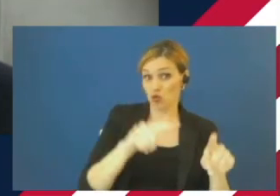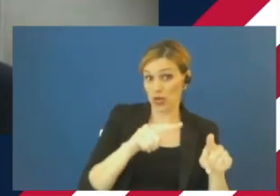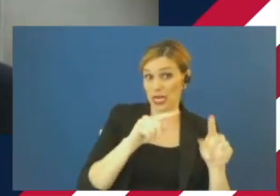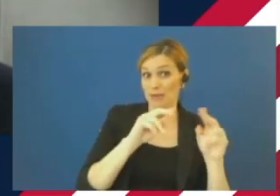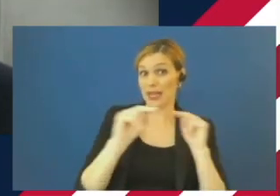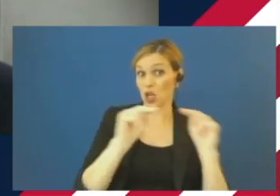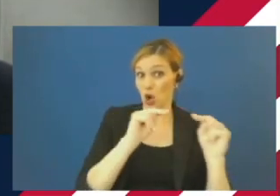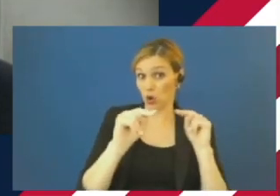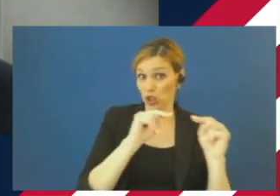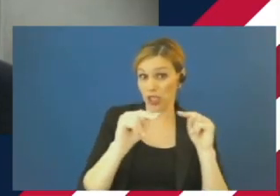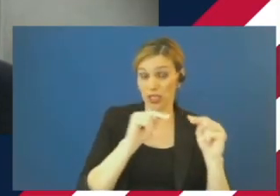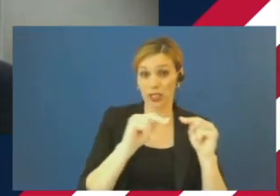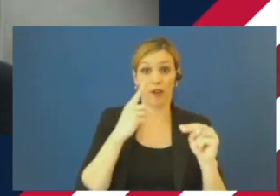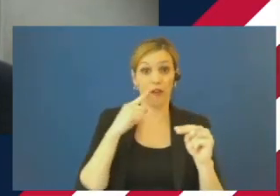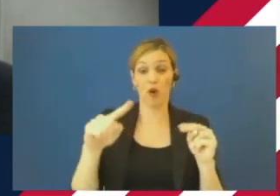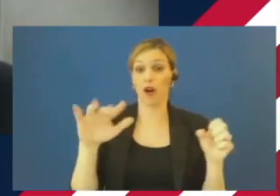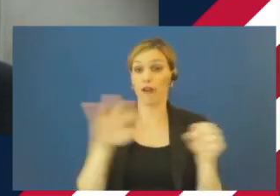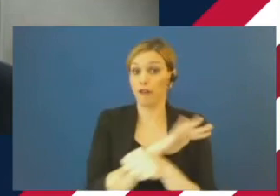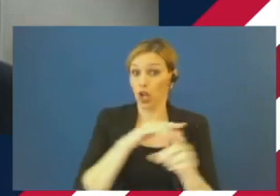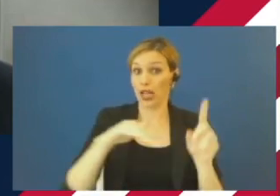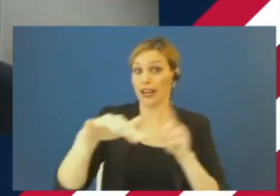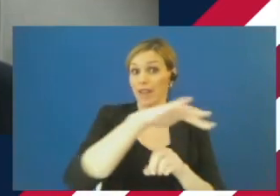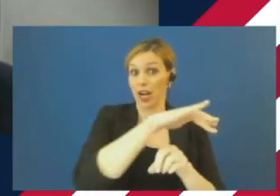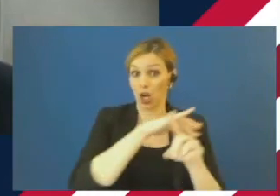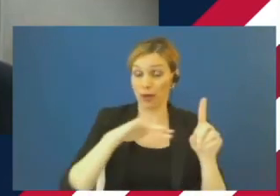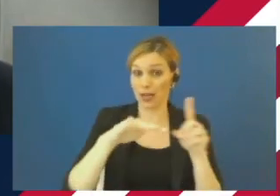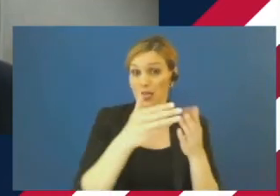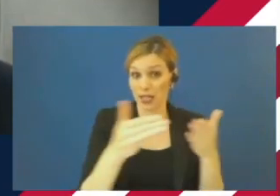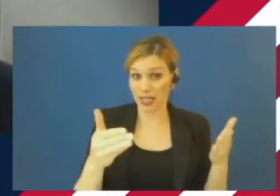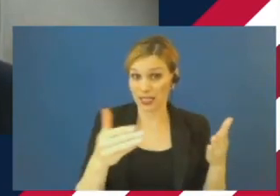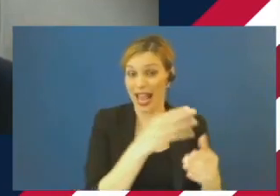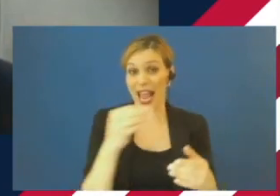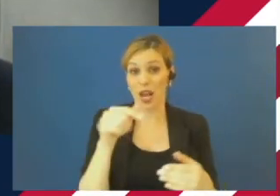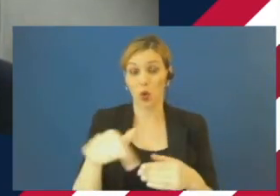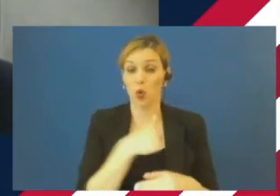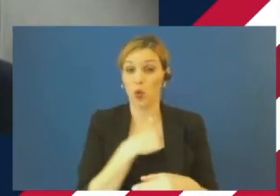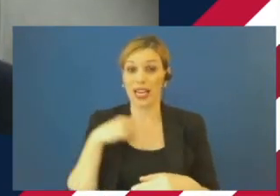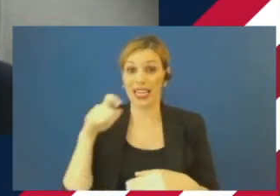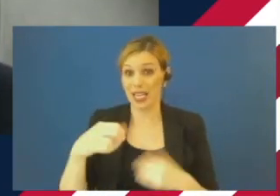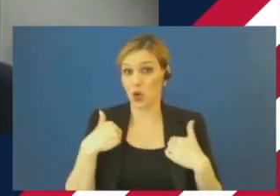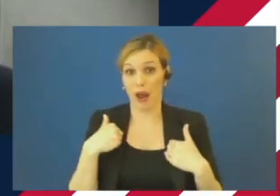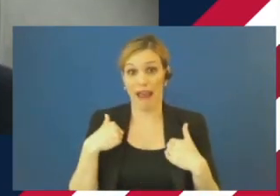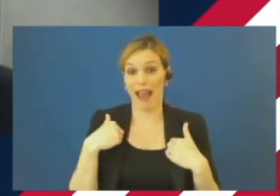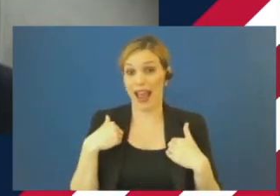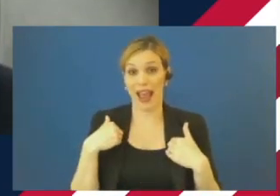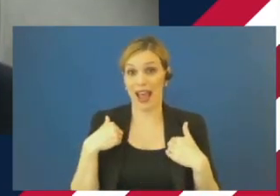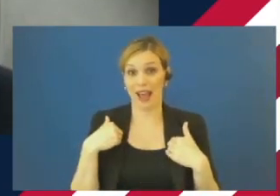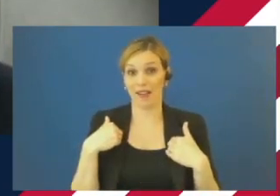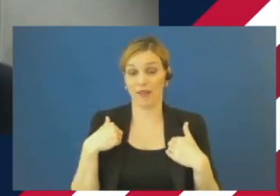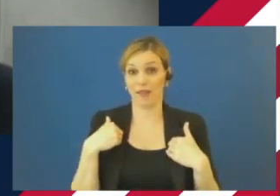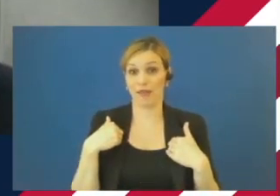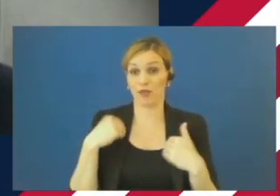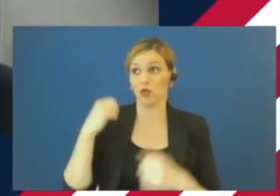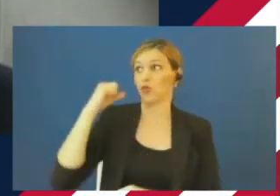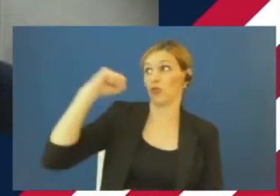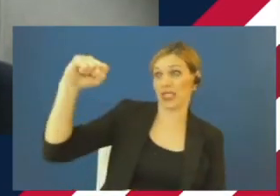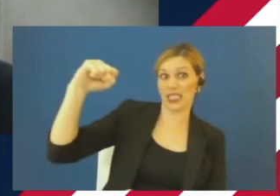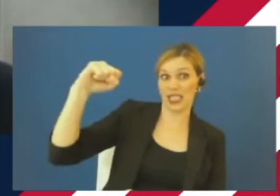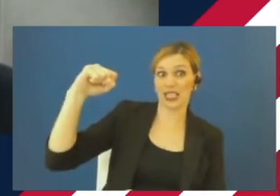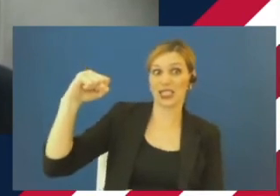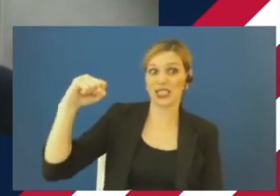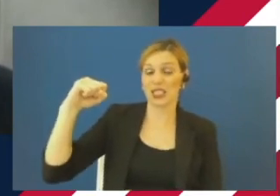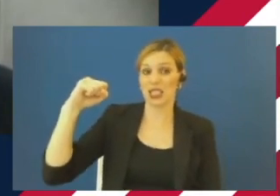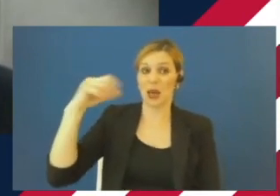justice provisions, and that we need to declare a climate emergency to finally stand up to the existential power of the